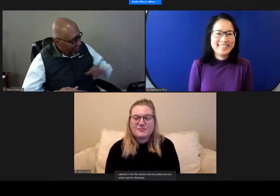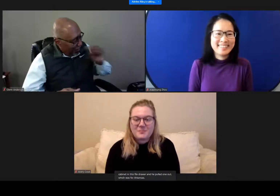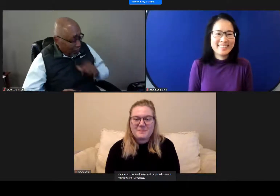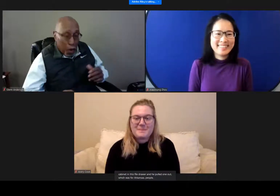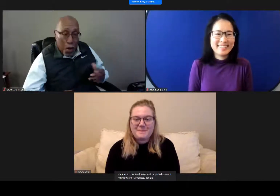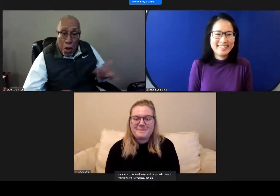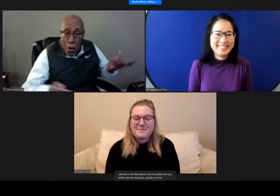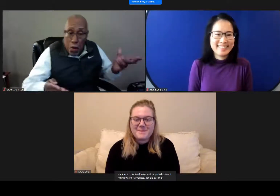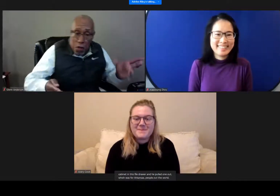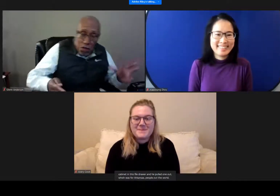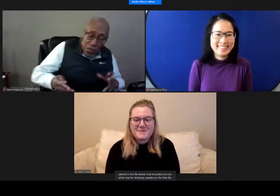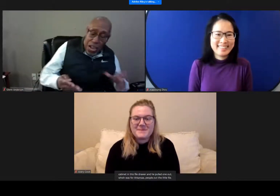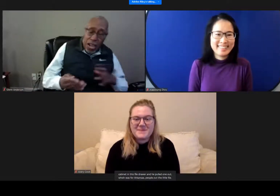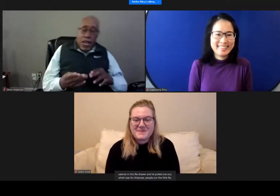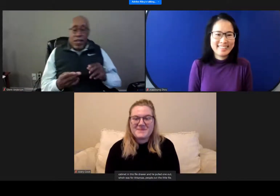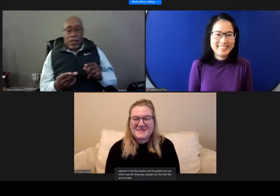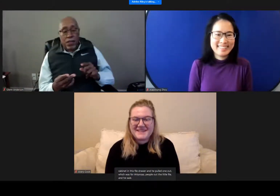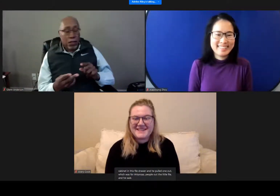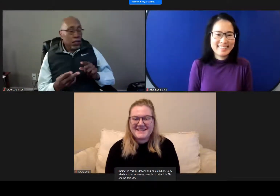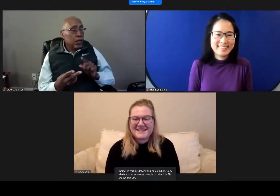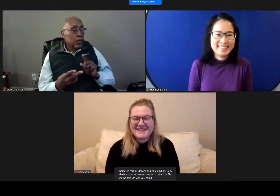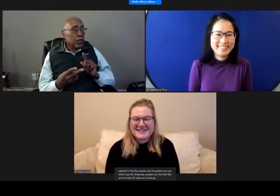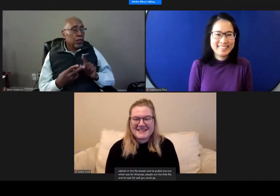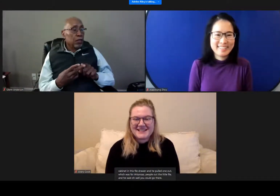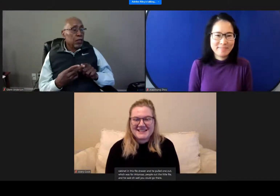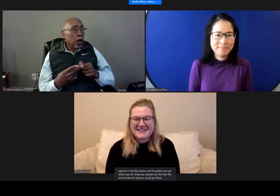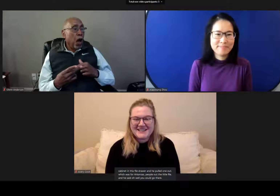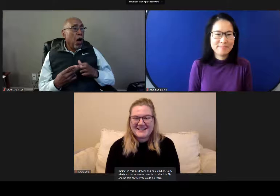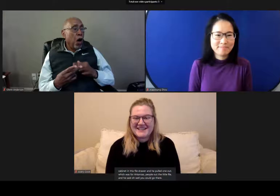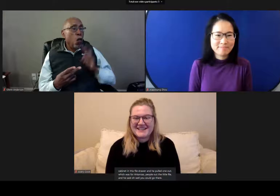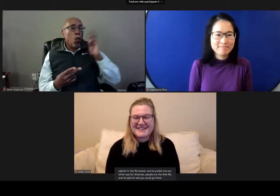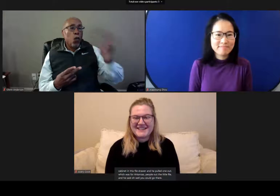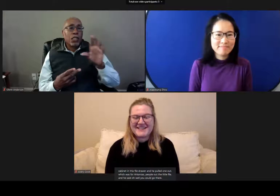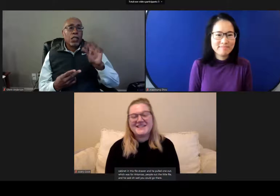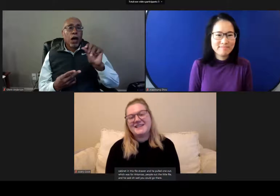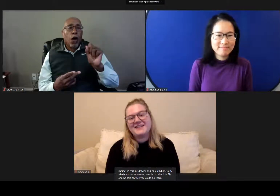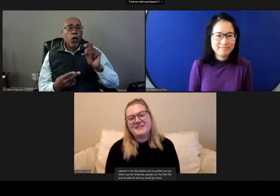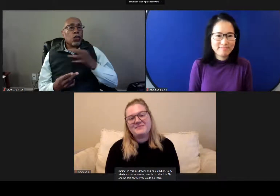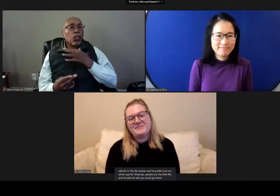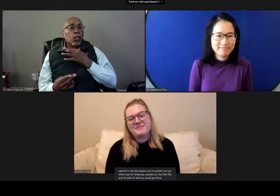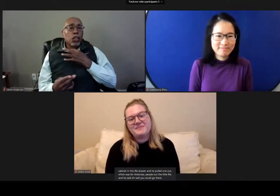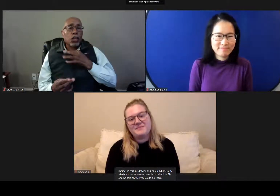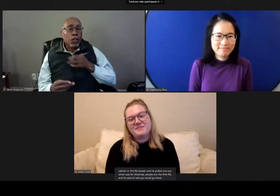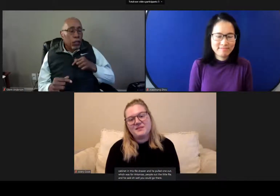He pulled out the little file and he said, oh, well, you could go there.